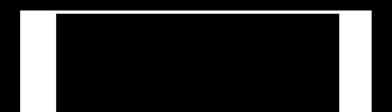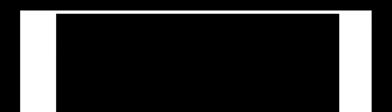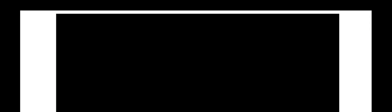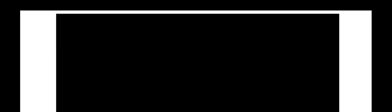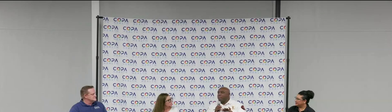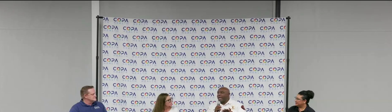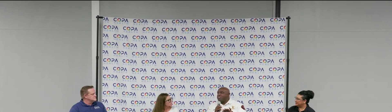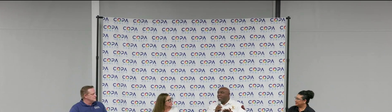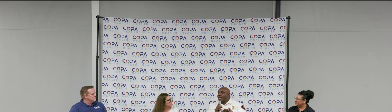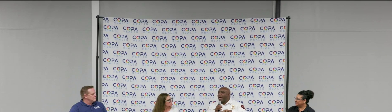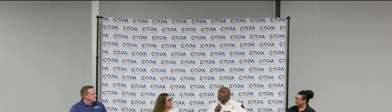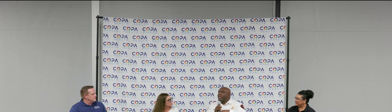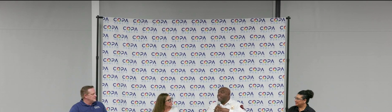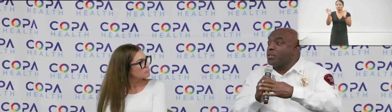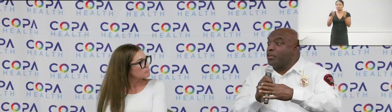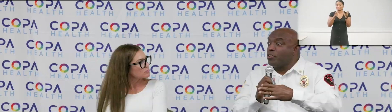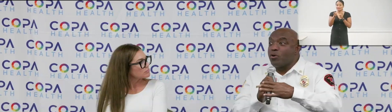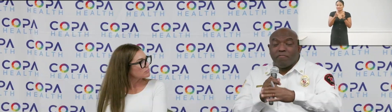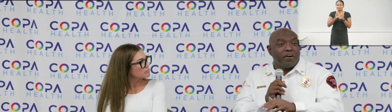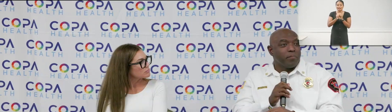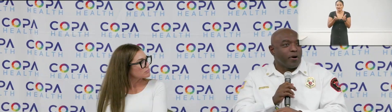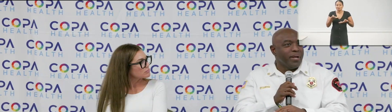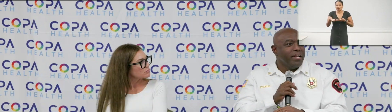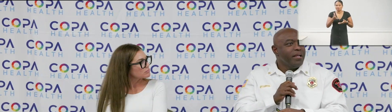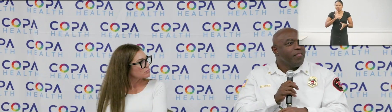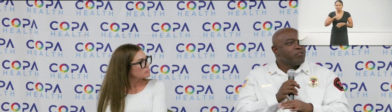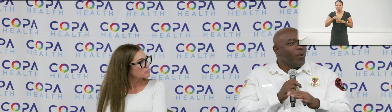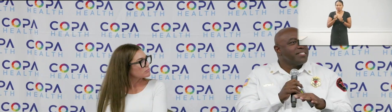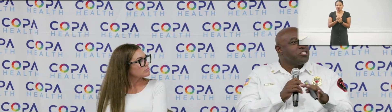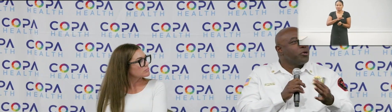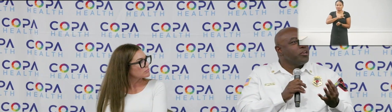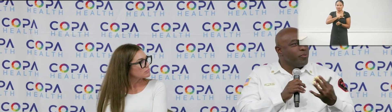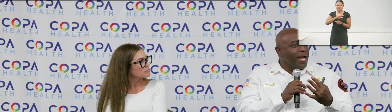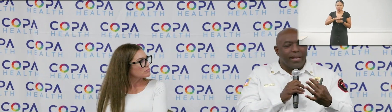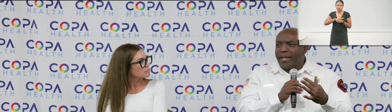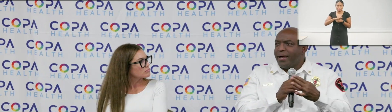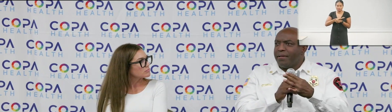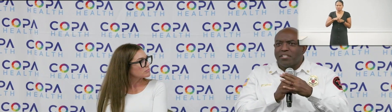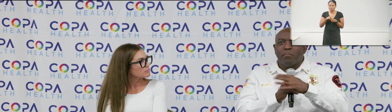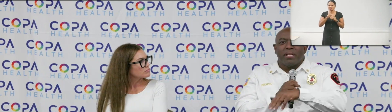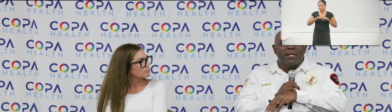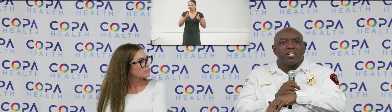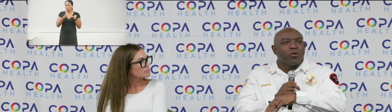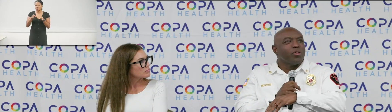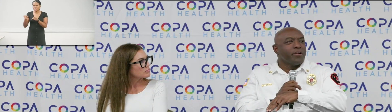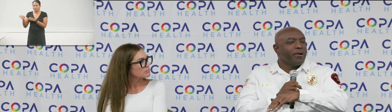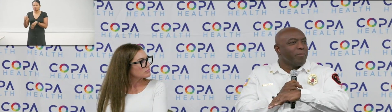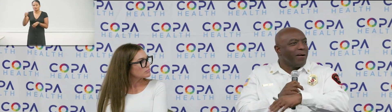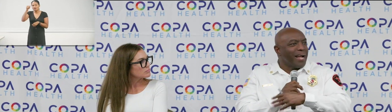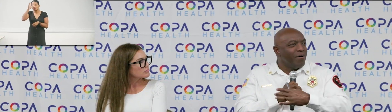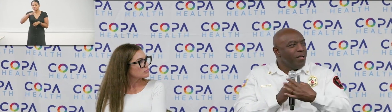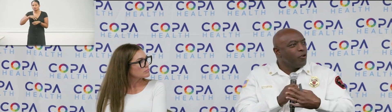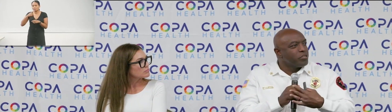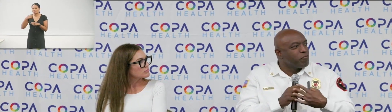we talk about emergency management and how do you engage with your local fire department, there's ways that you can do that. And a gentleman had mentioned earlier here